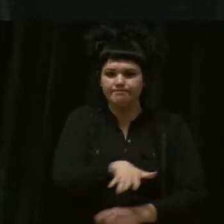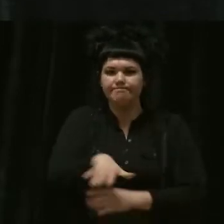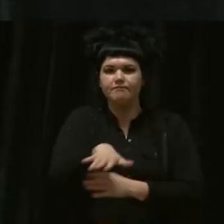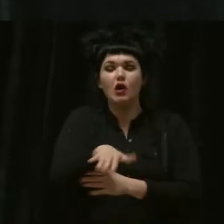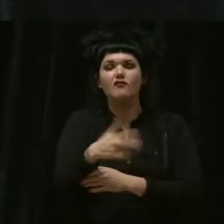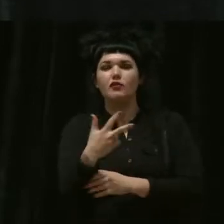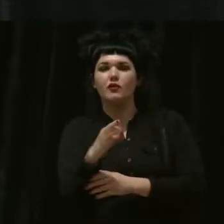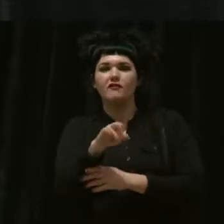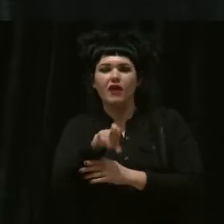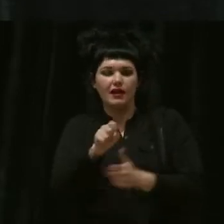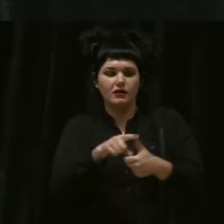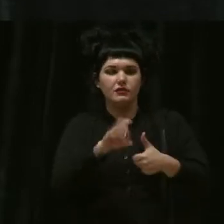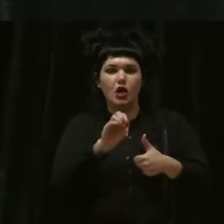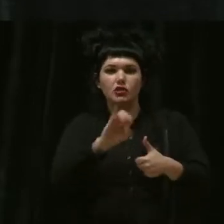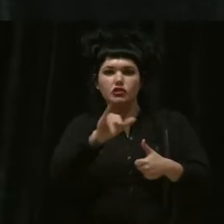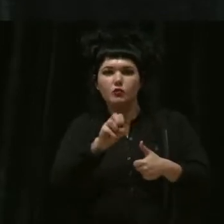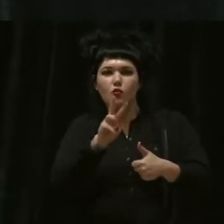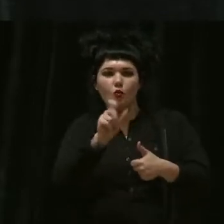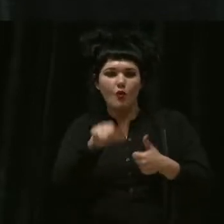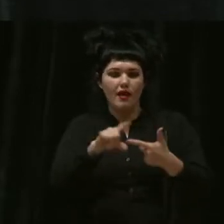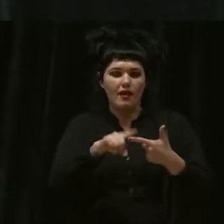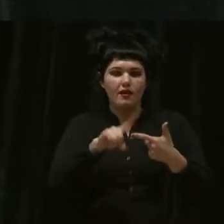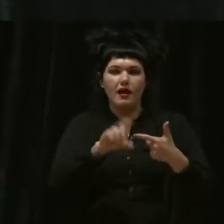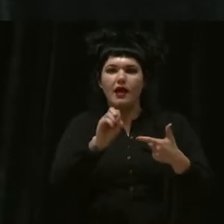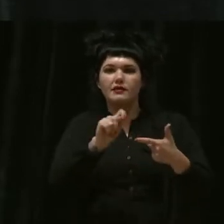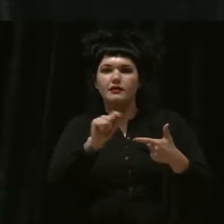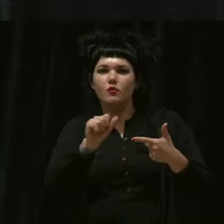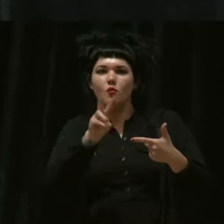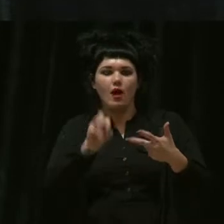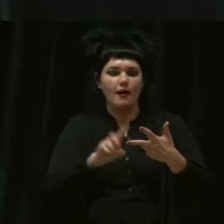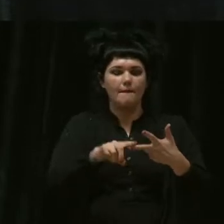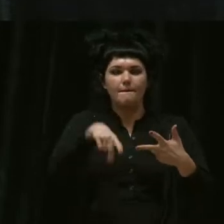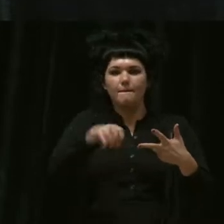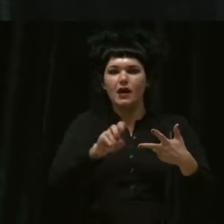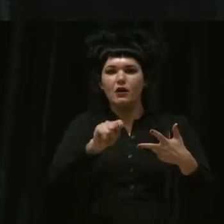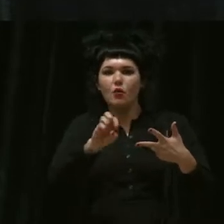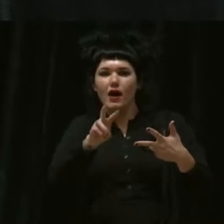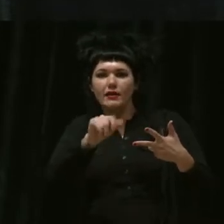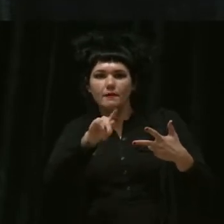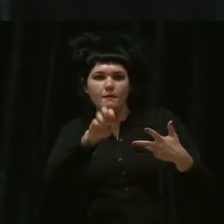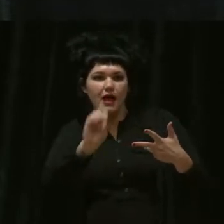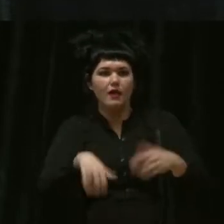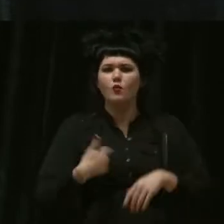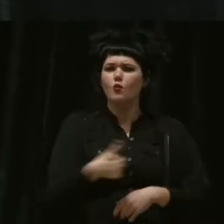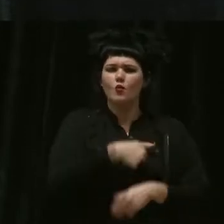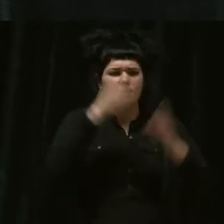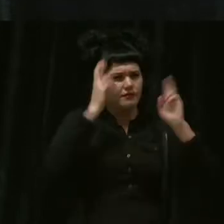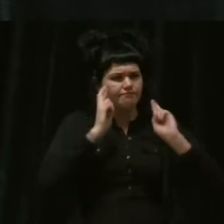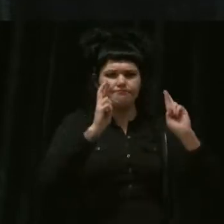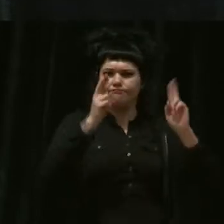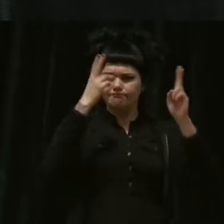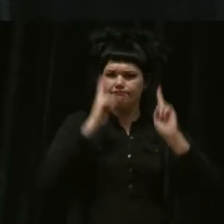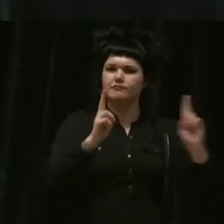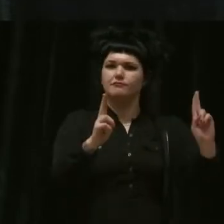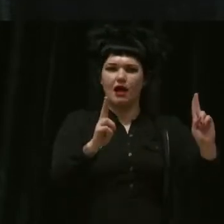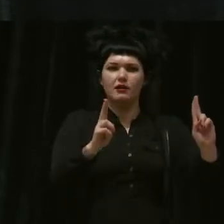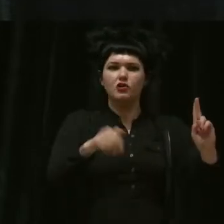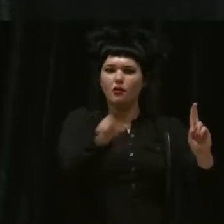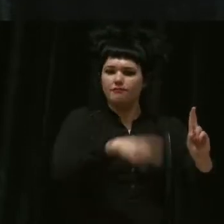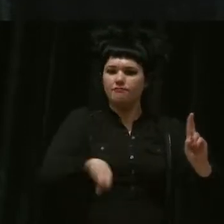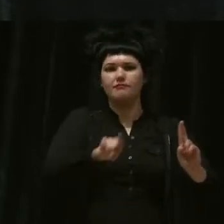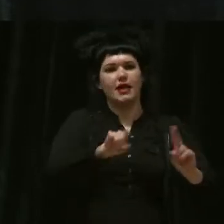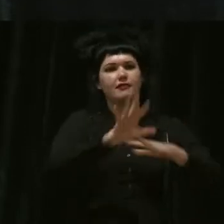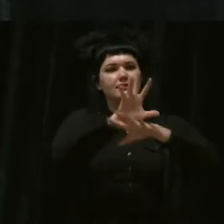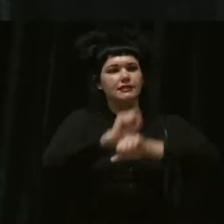Ojibwe, the Ottawa, and the Potawatomi. We acknowledge and honor the indigenous peoples on whose ancestral lands